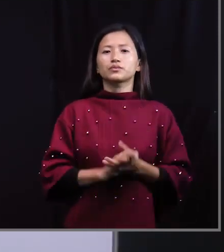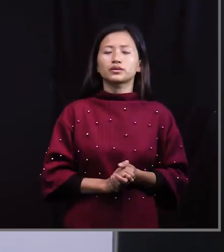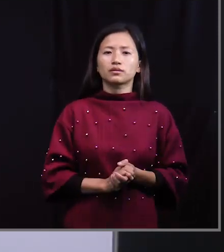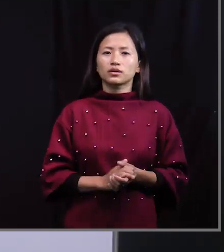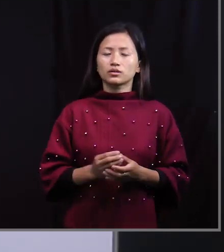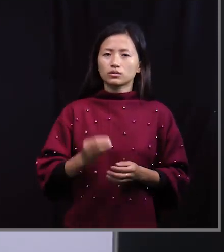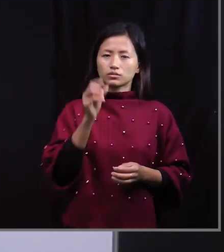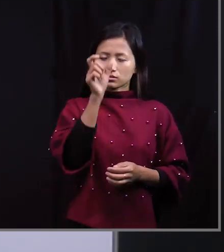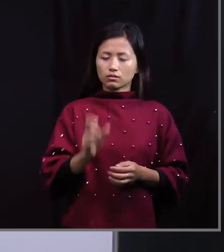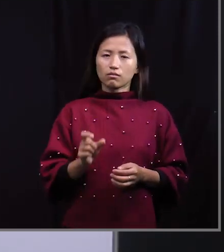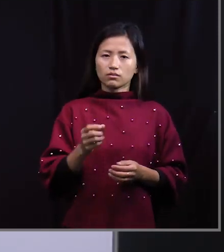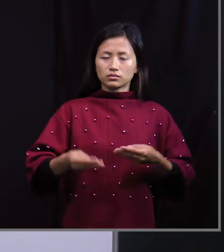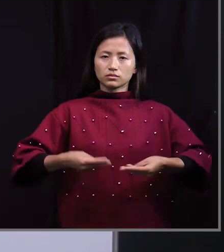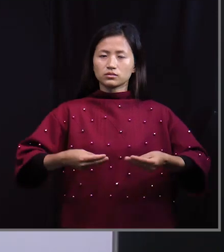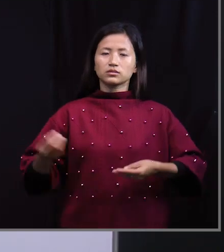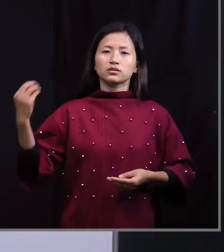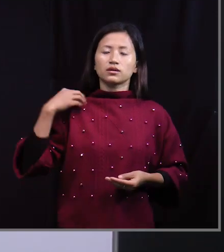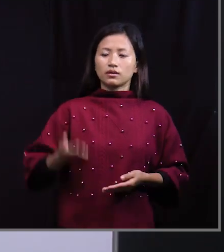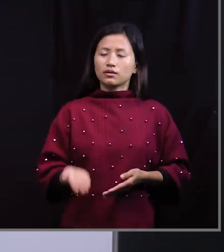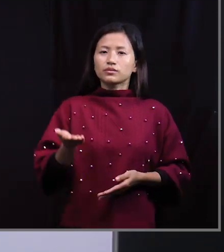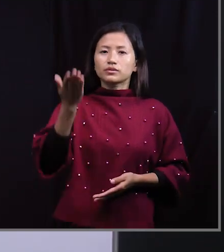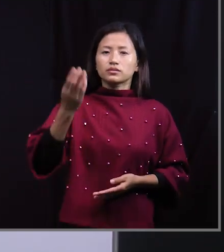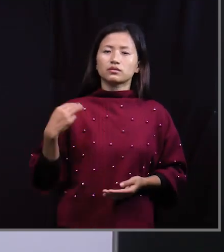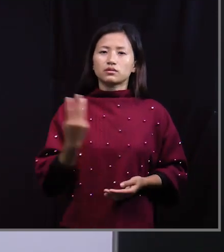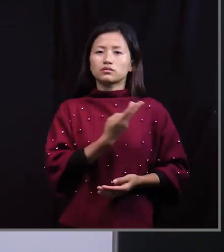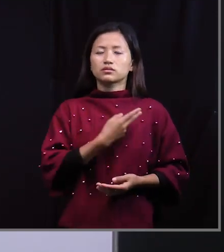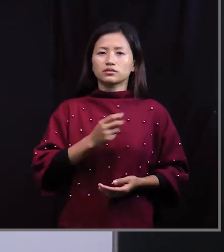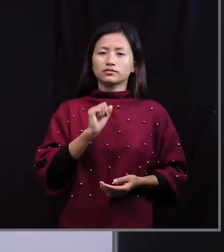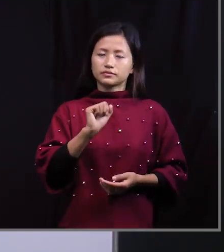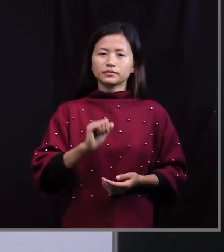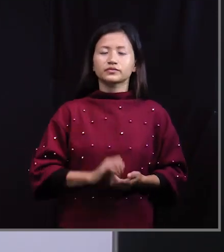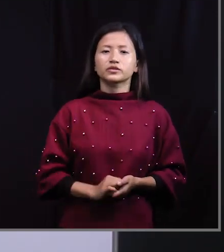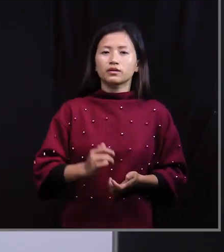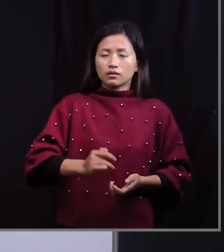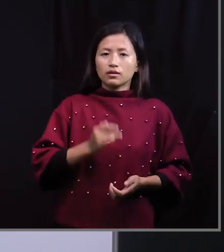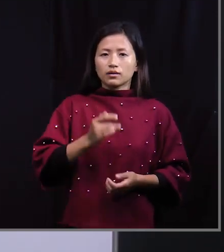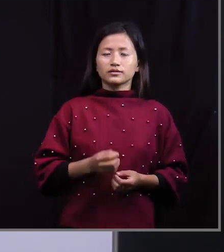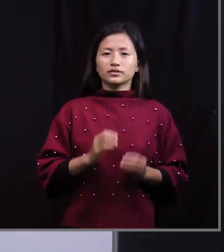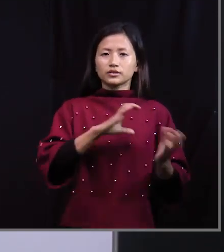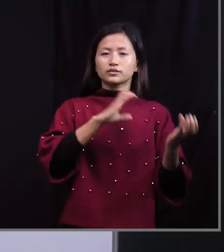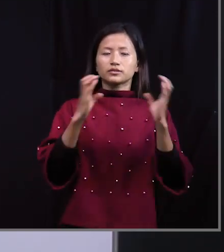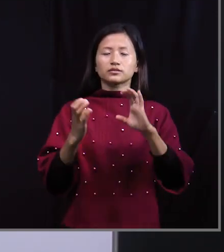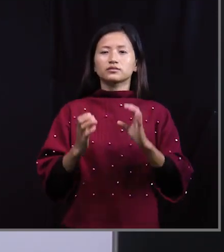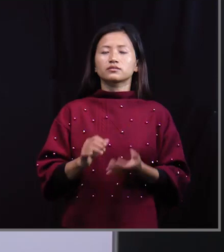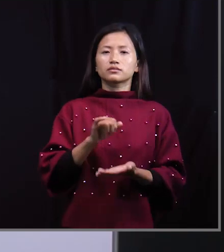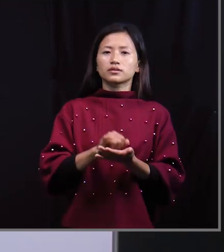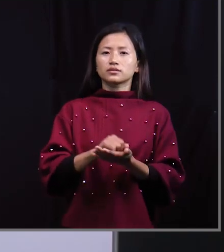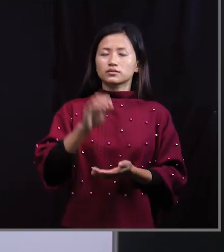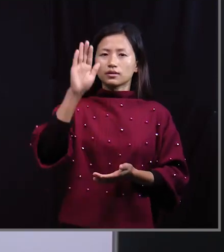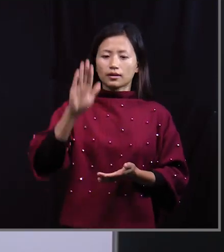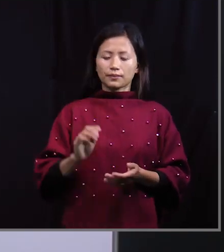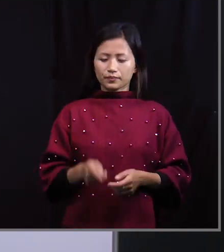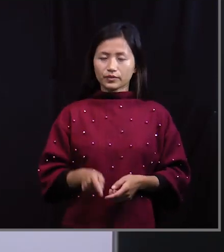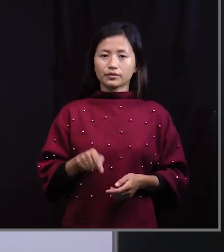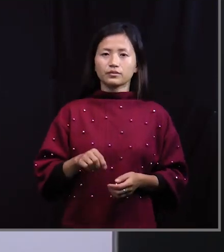an entrepreneur, we have to upgrade ourselves with certain technological changes, that is happening, and